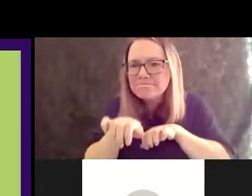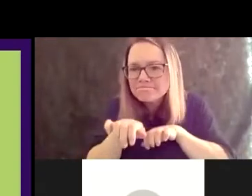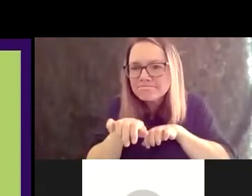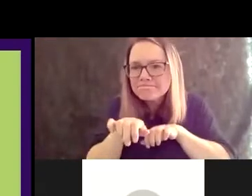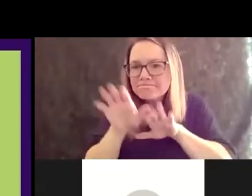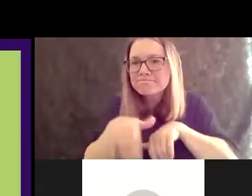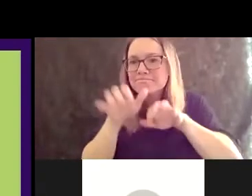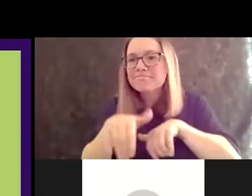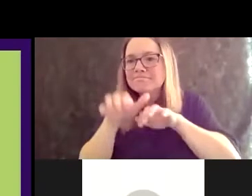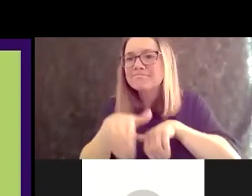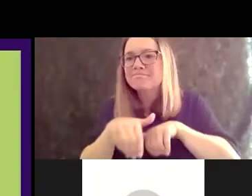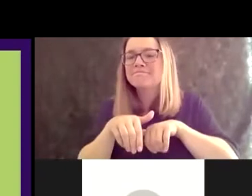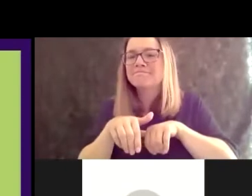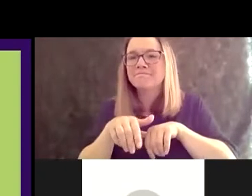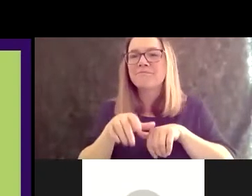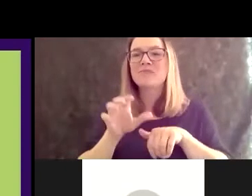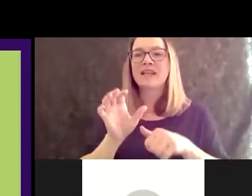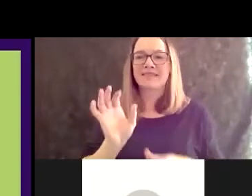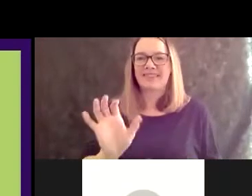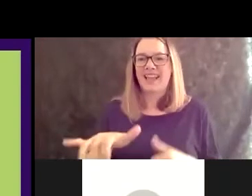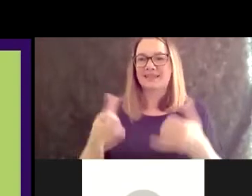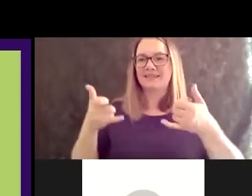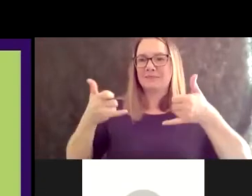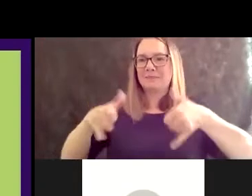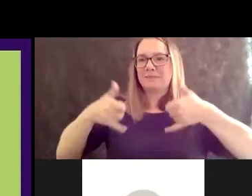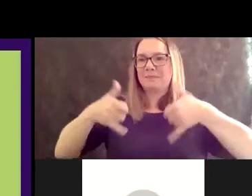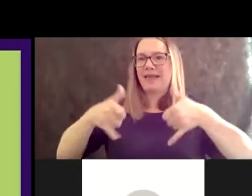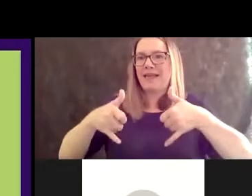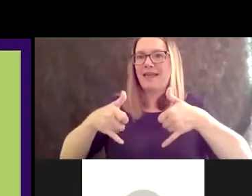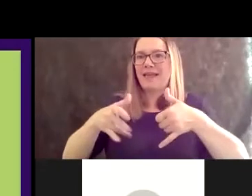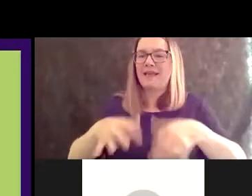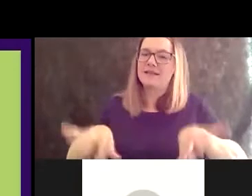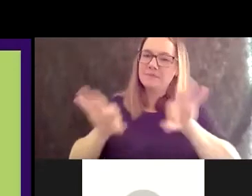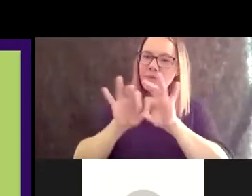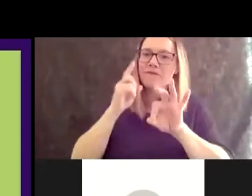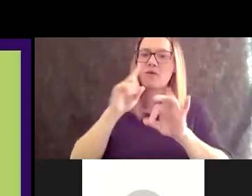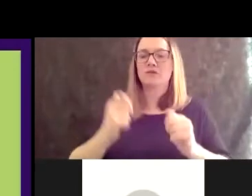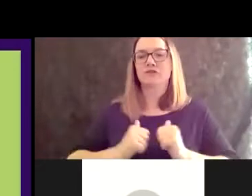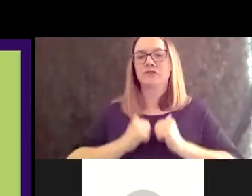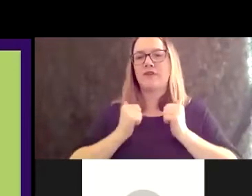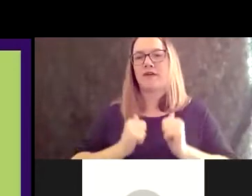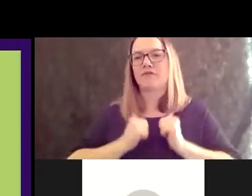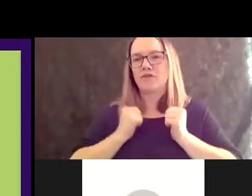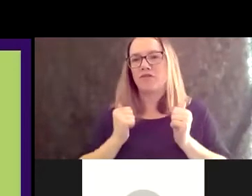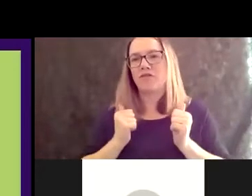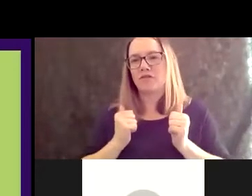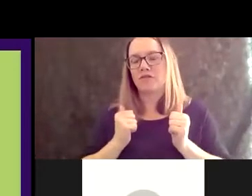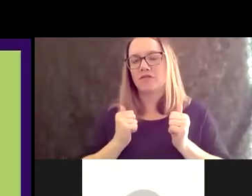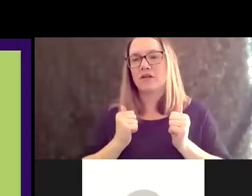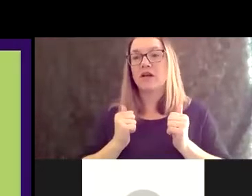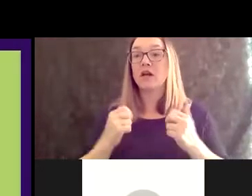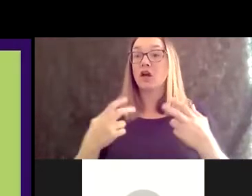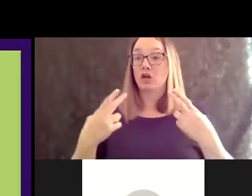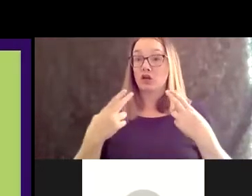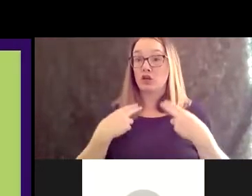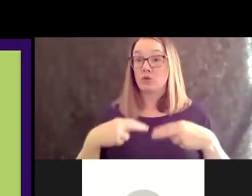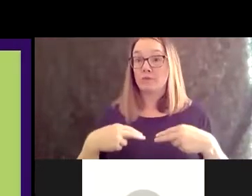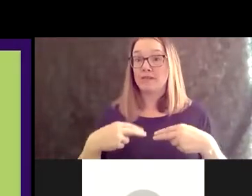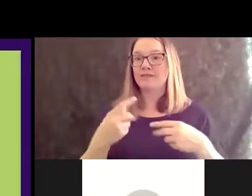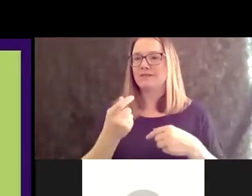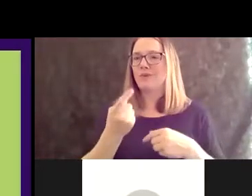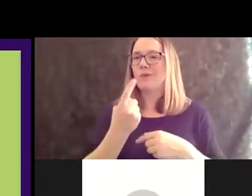that just goes to show that play is very essential to survival, and humans are one of the few mammals